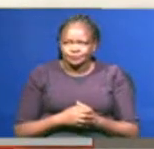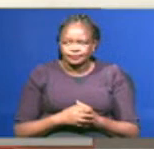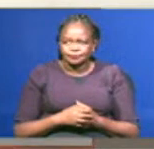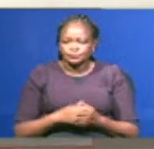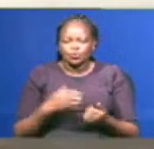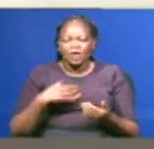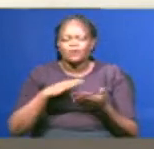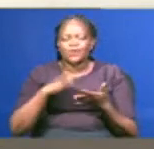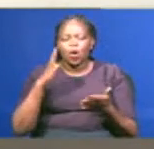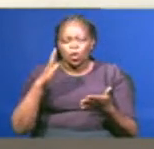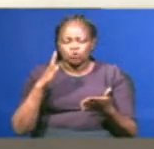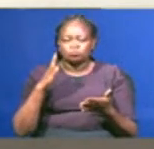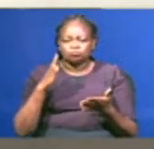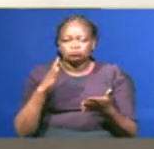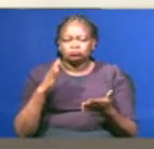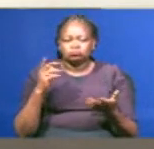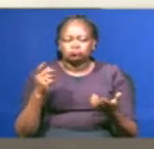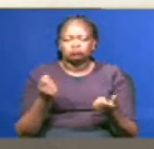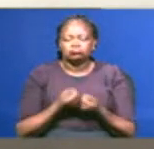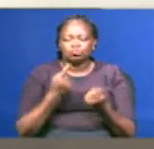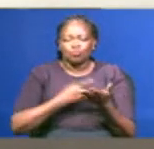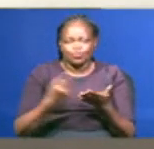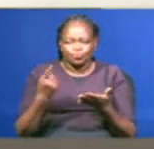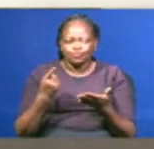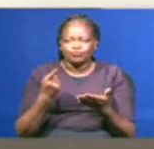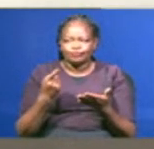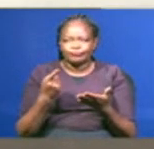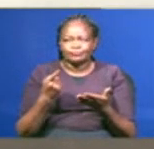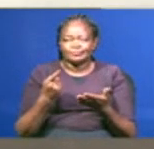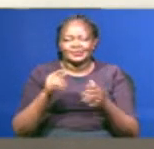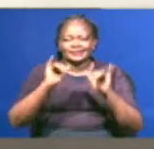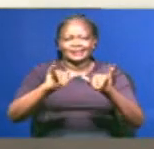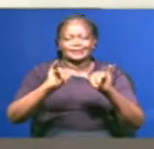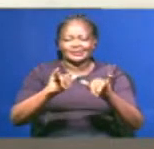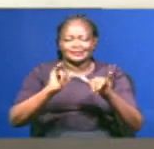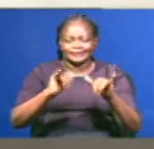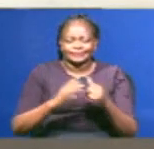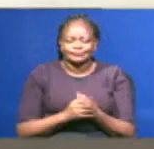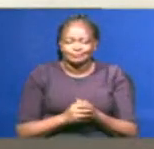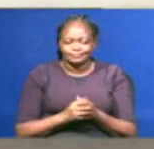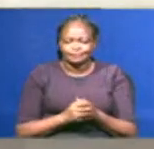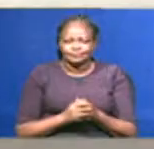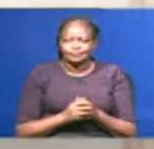much, much more coming up this week. Don't go away. Stay with us.